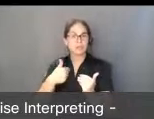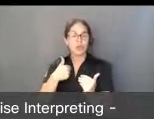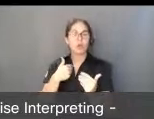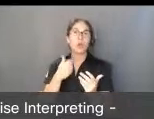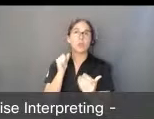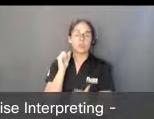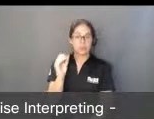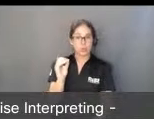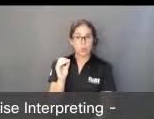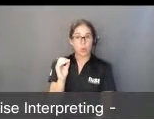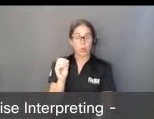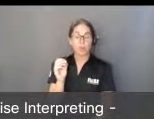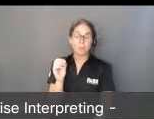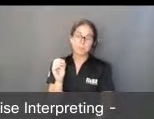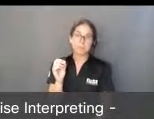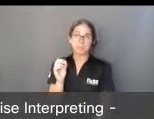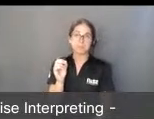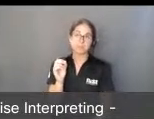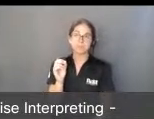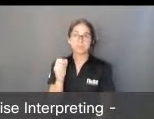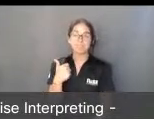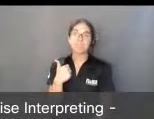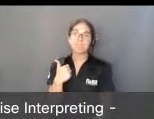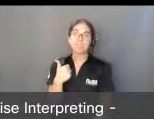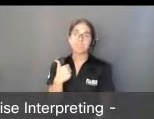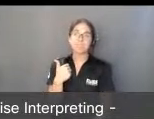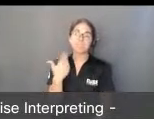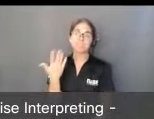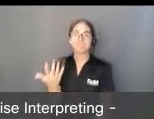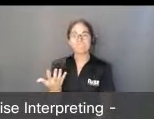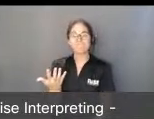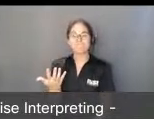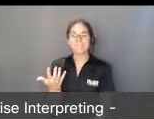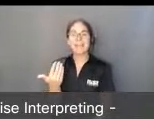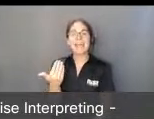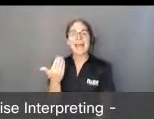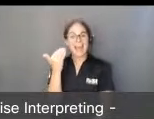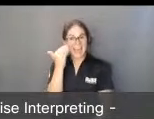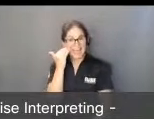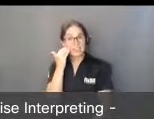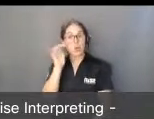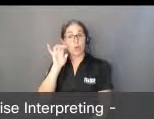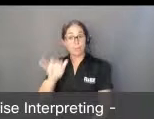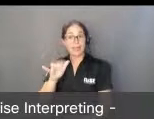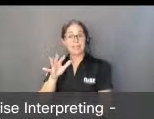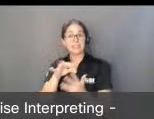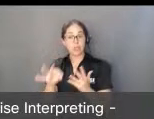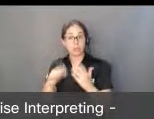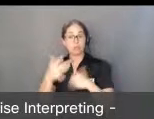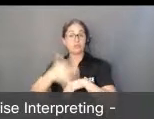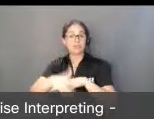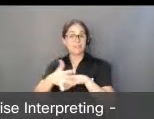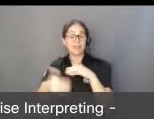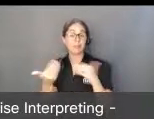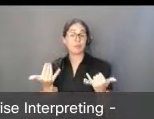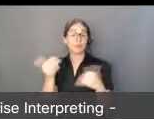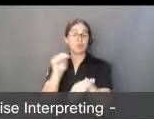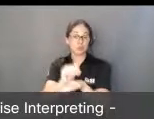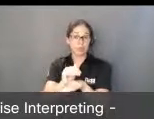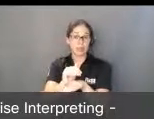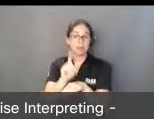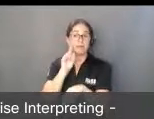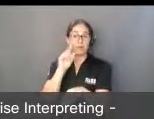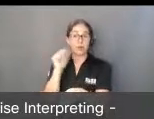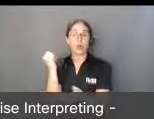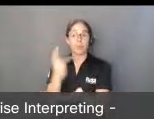all, you know, just I know that's the option that we have tonight on approving the Odyssey